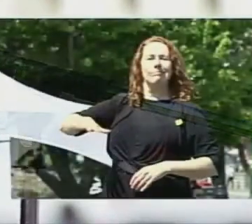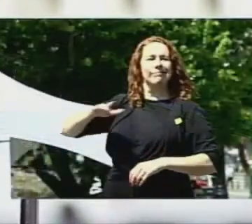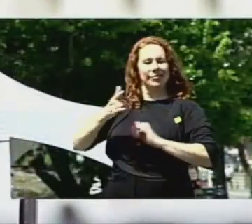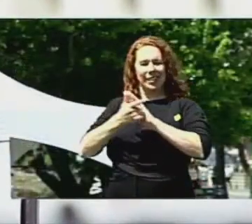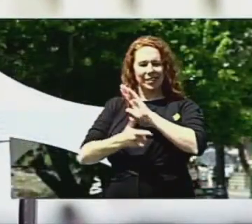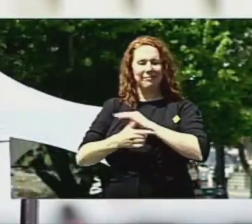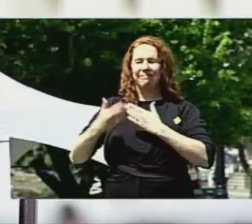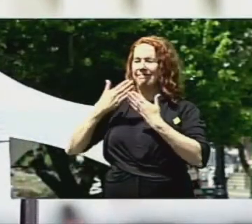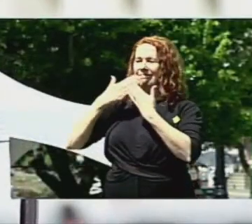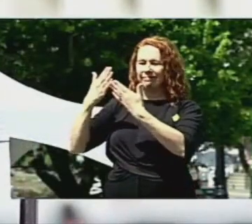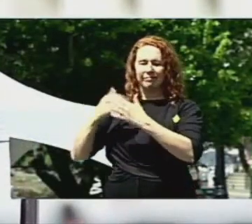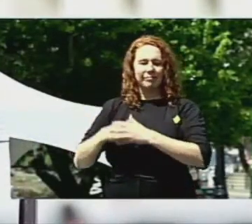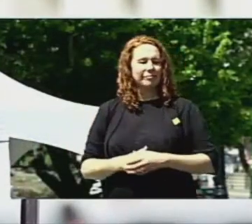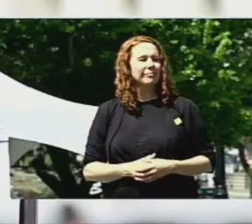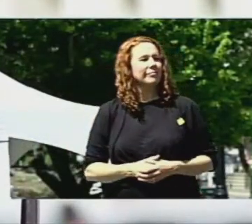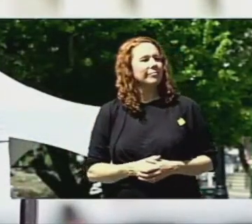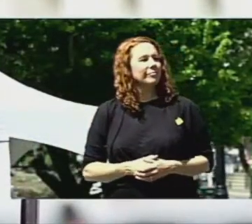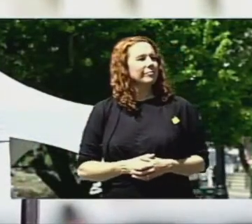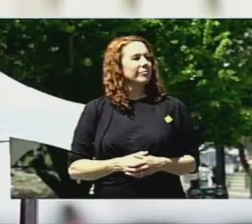too.